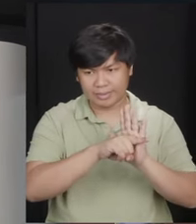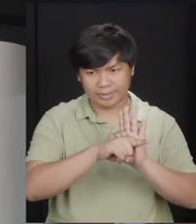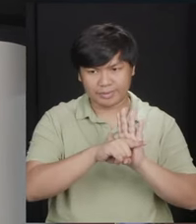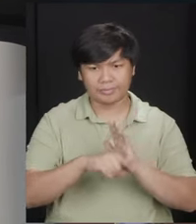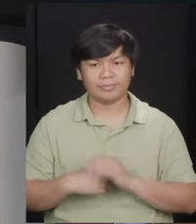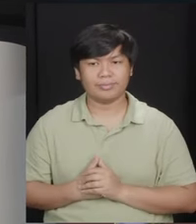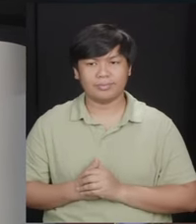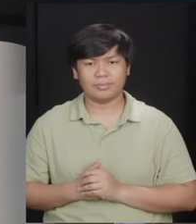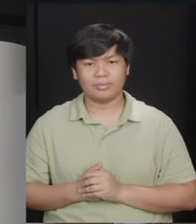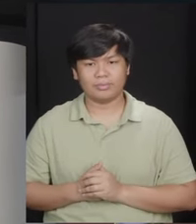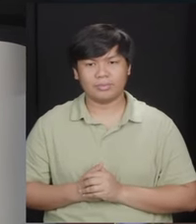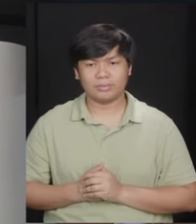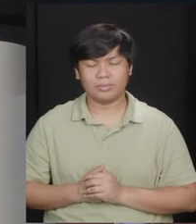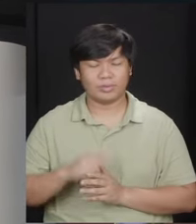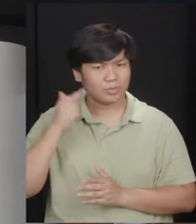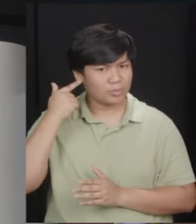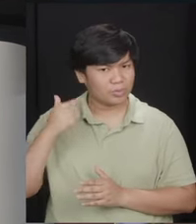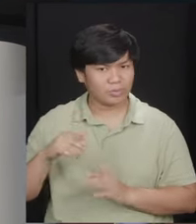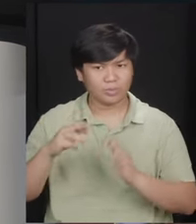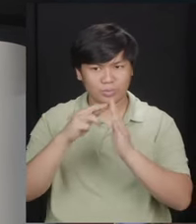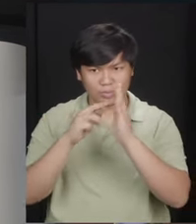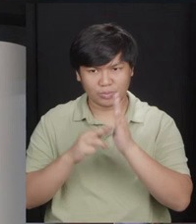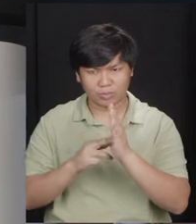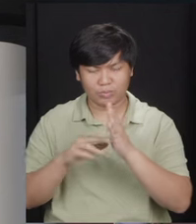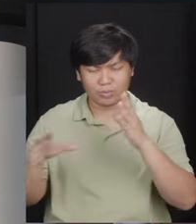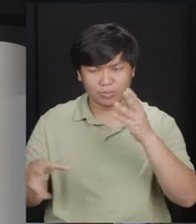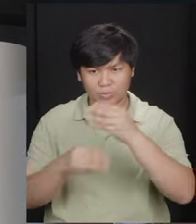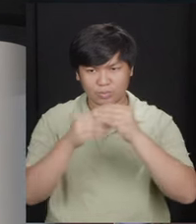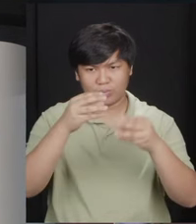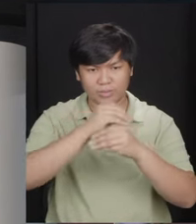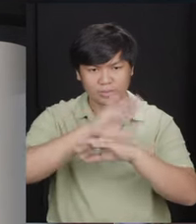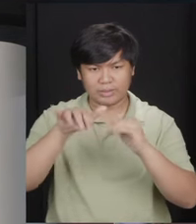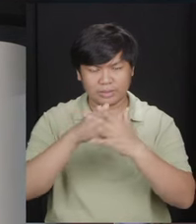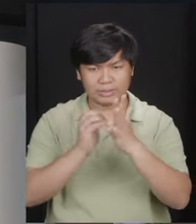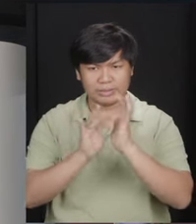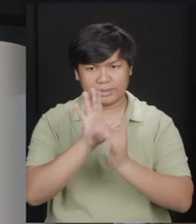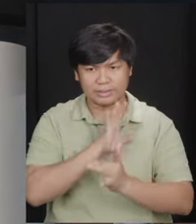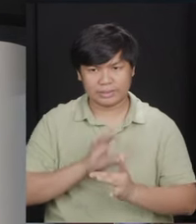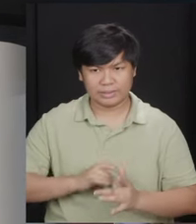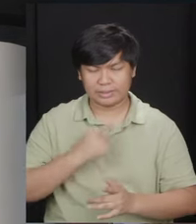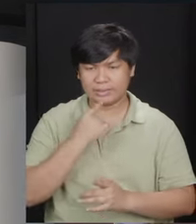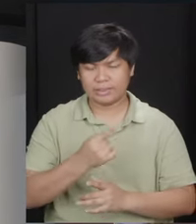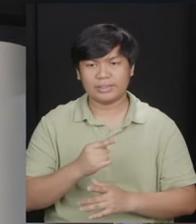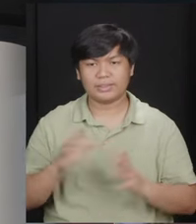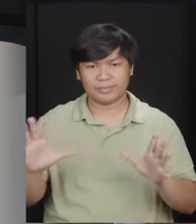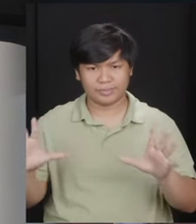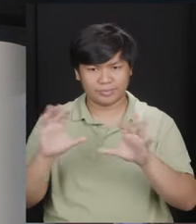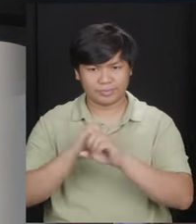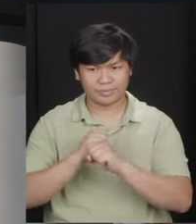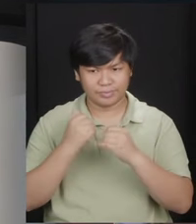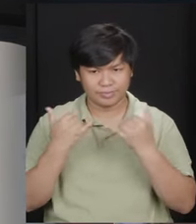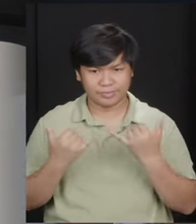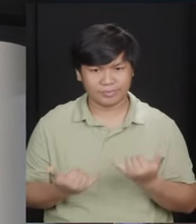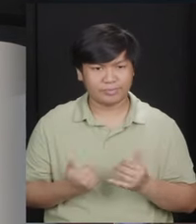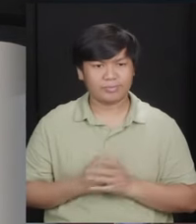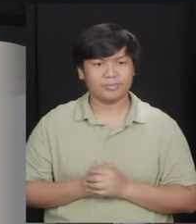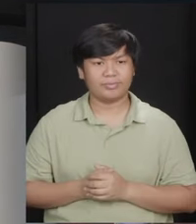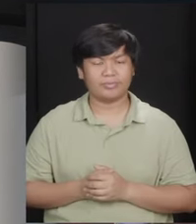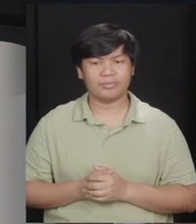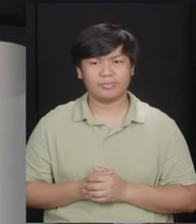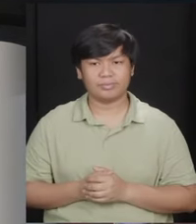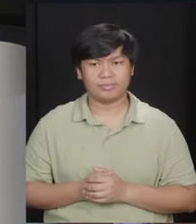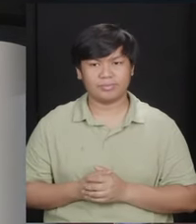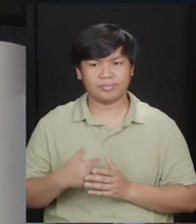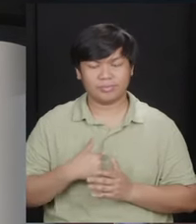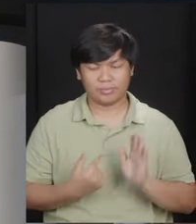negative. So that's the golden rule that summarizes everything Jesus said. Let's close with these thoughts, friends. I want